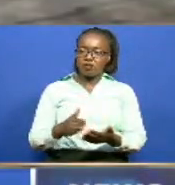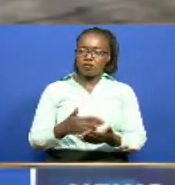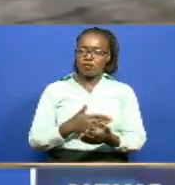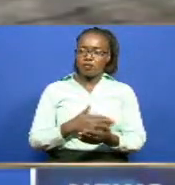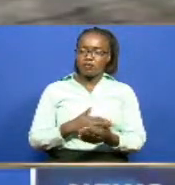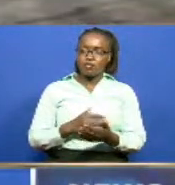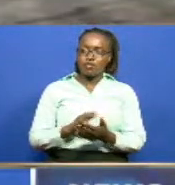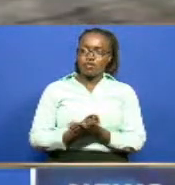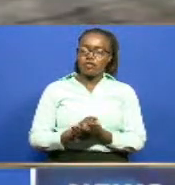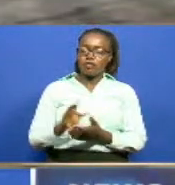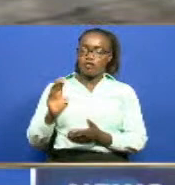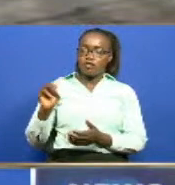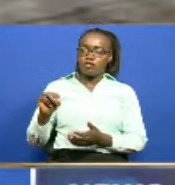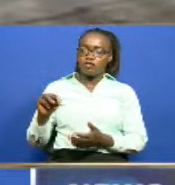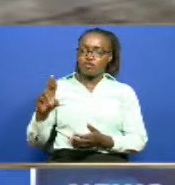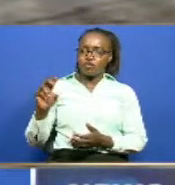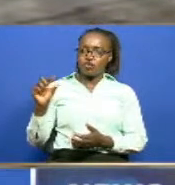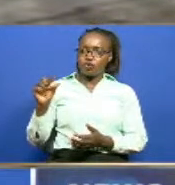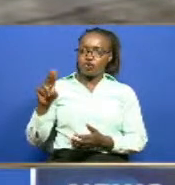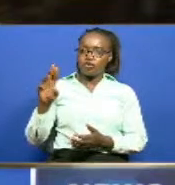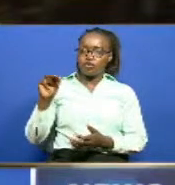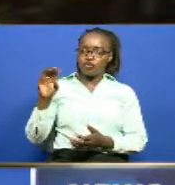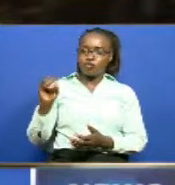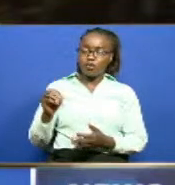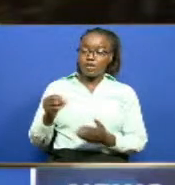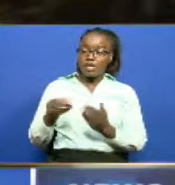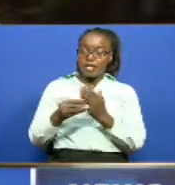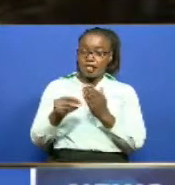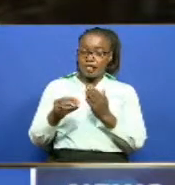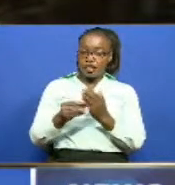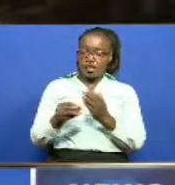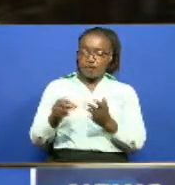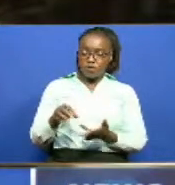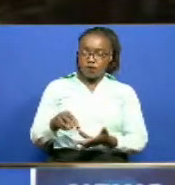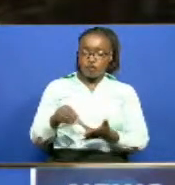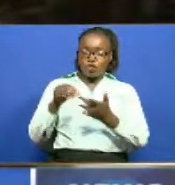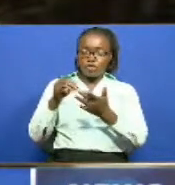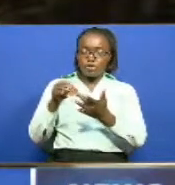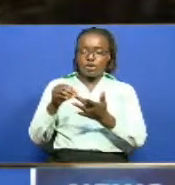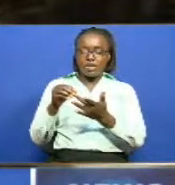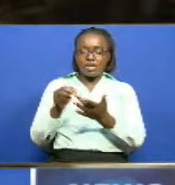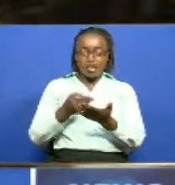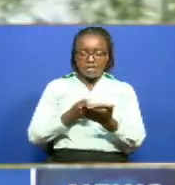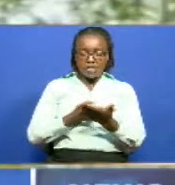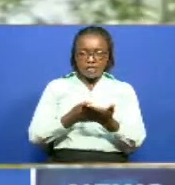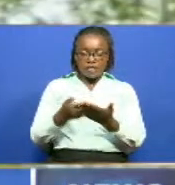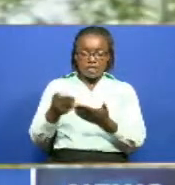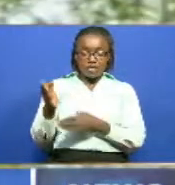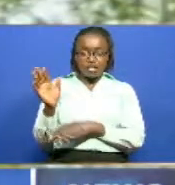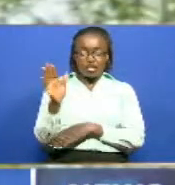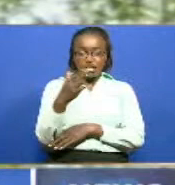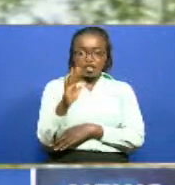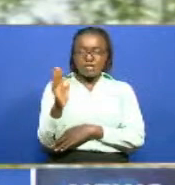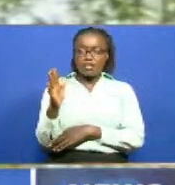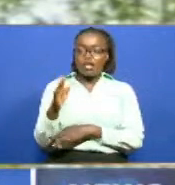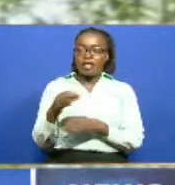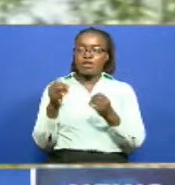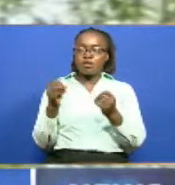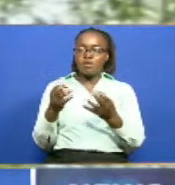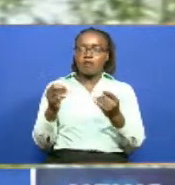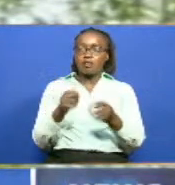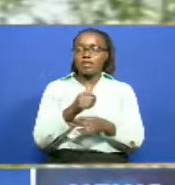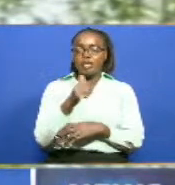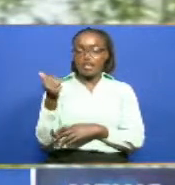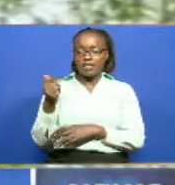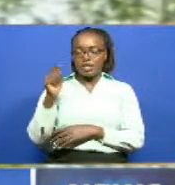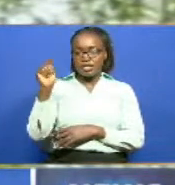Mugumo is the name of a special, gigantic sacred tree known to the Kikuyu community and many others in